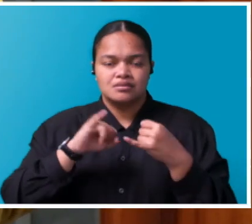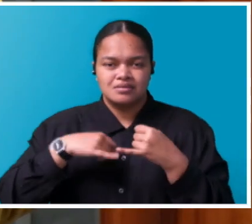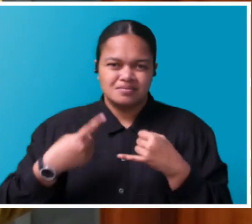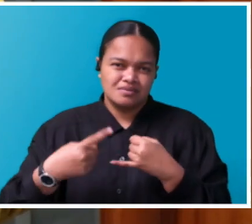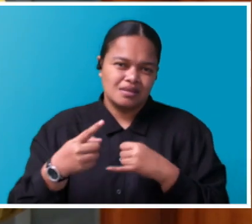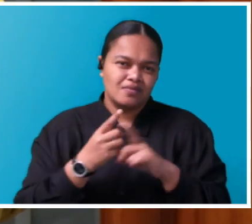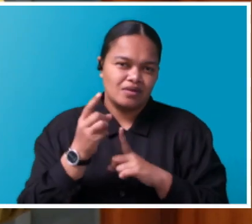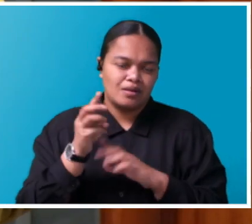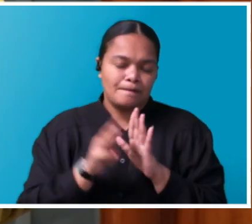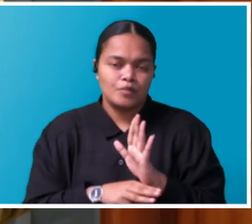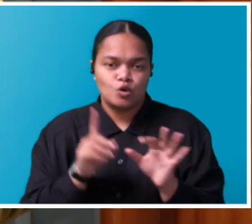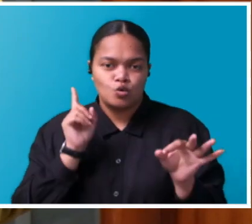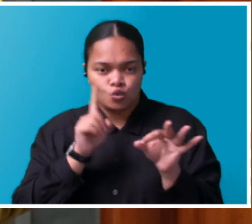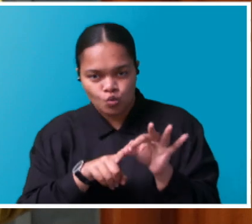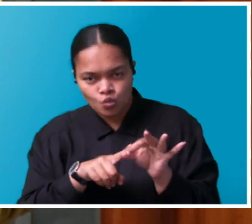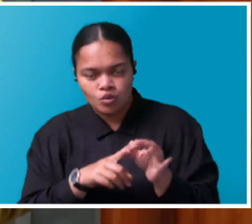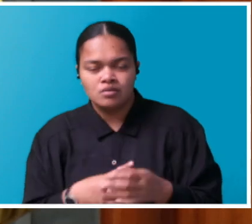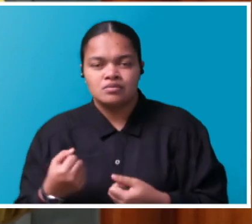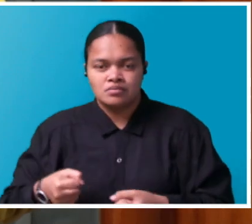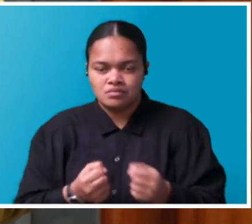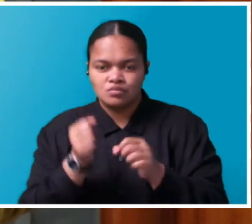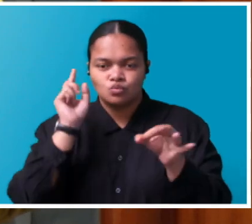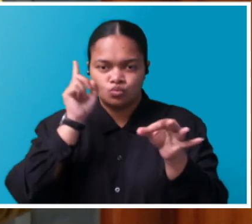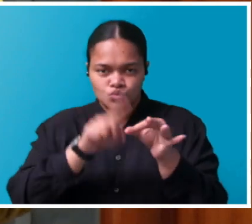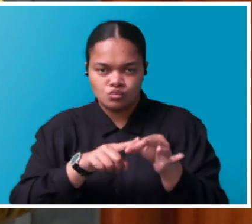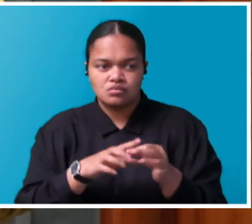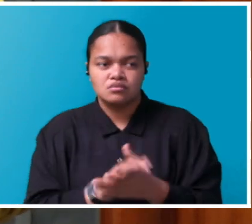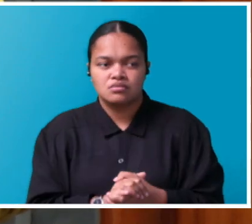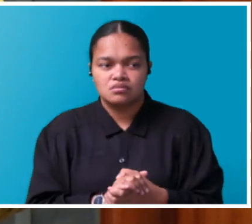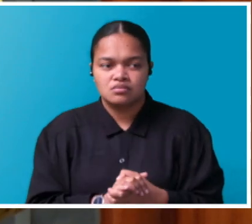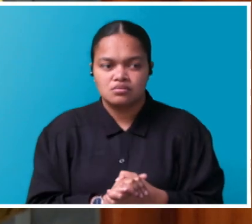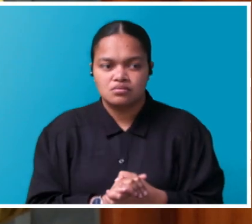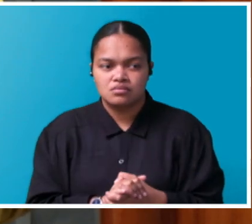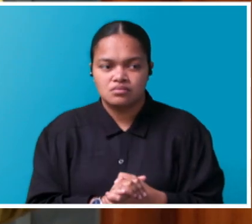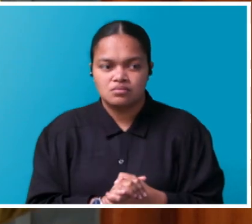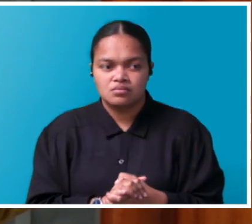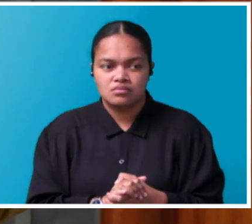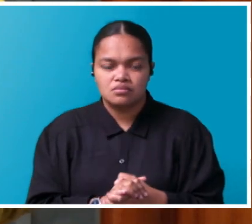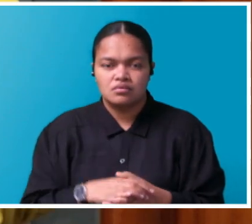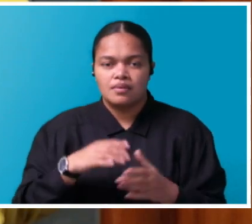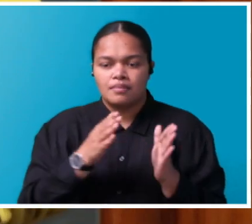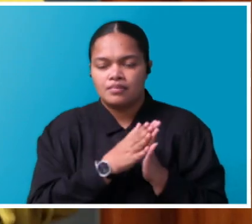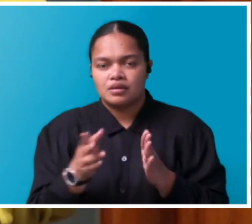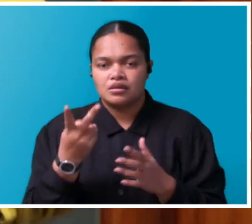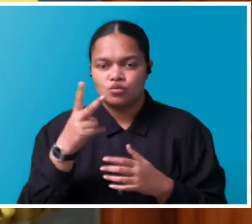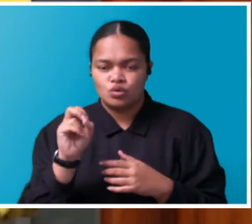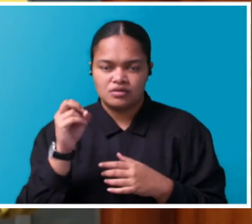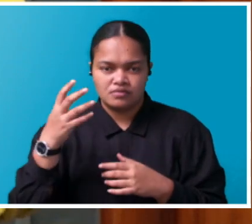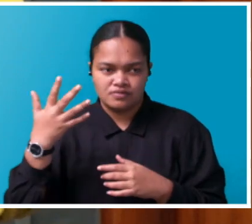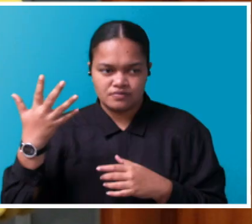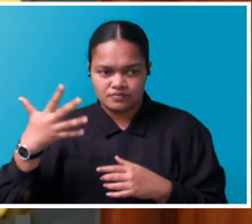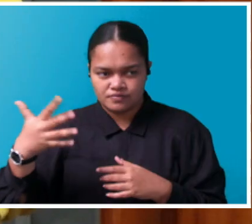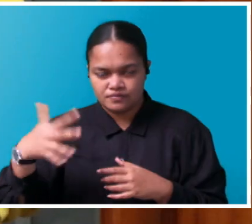development goals, low emission development strategy goals, at net zero by 2050 goal. Three,